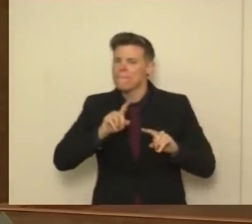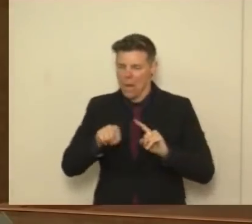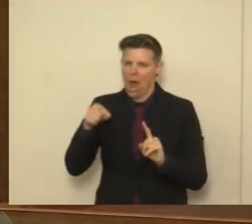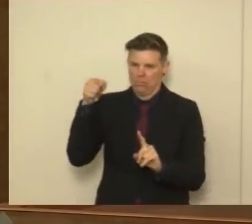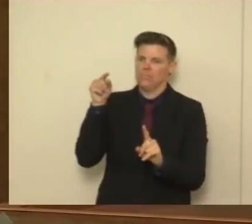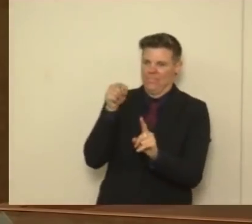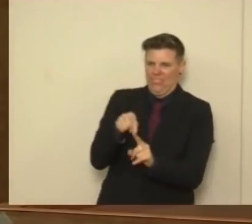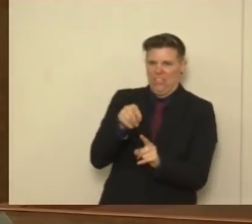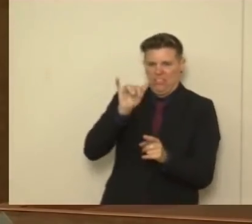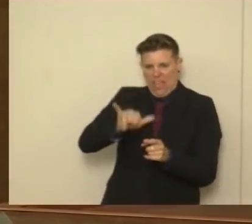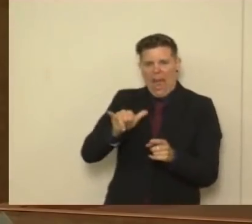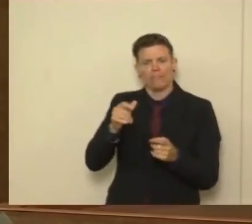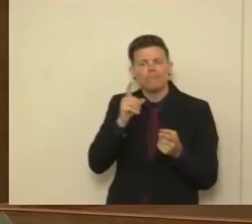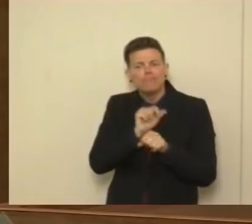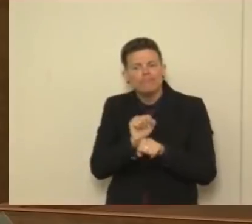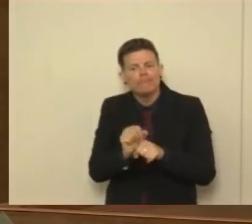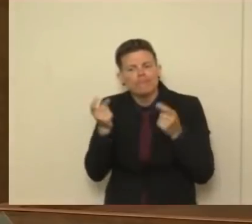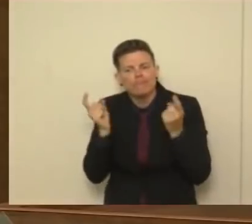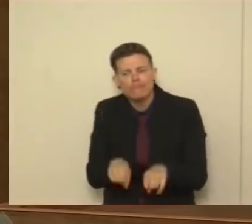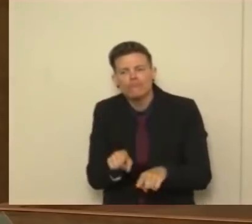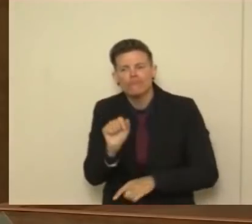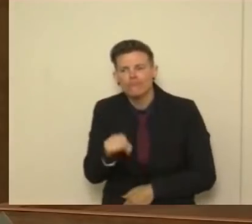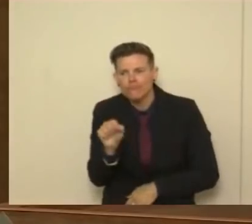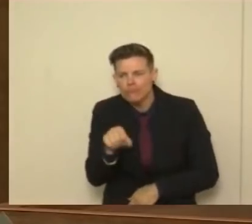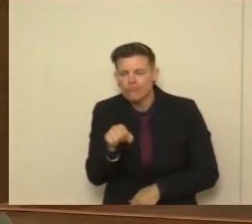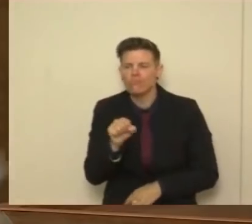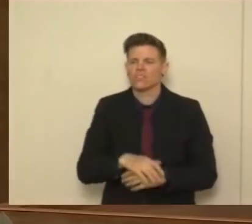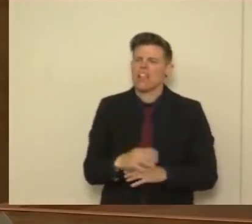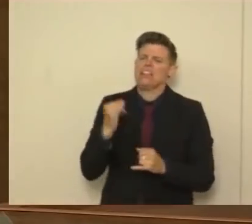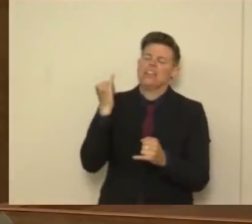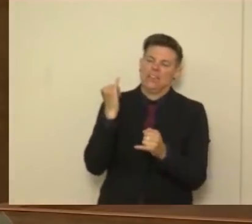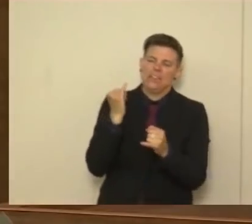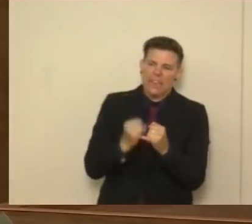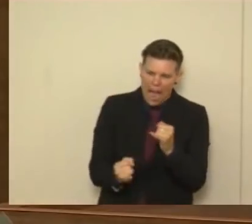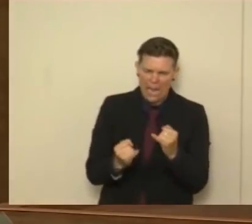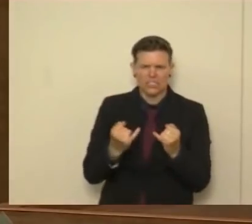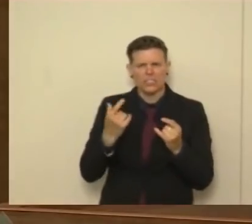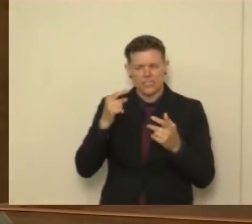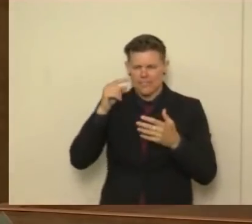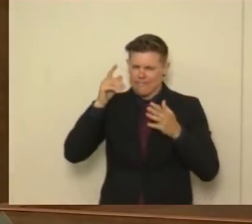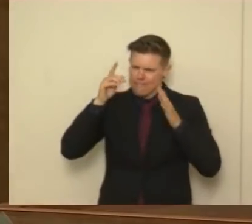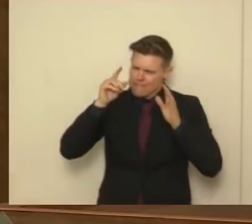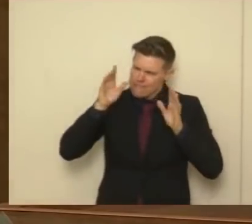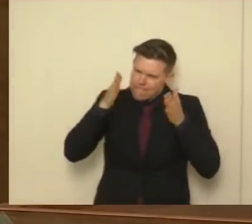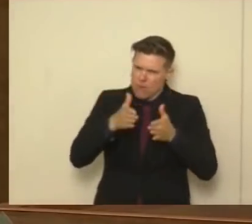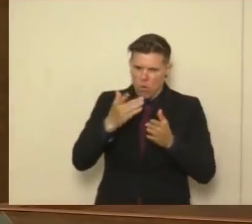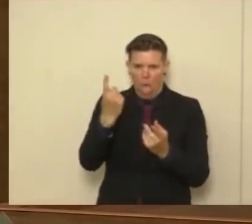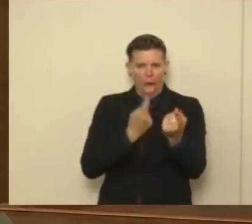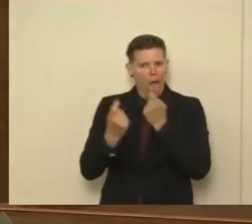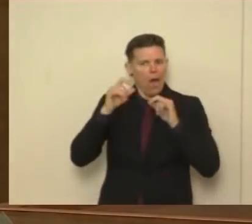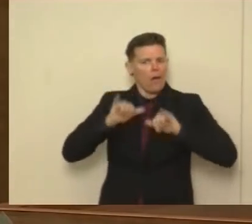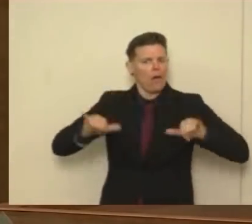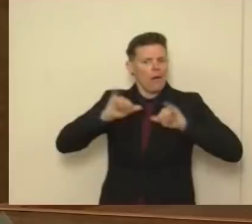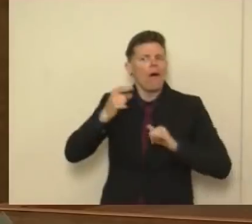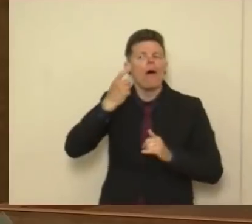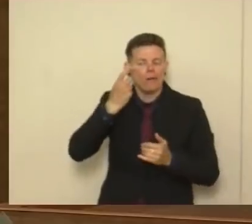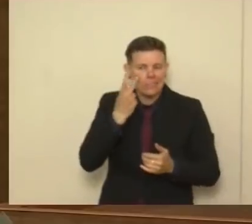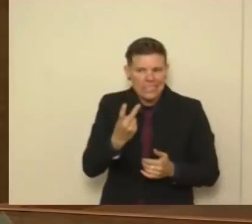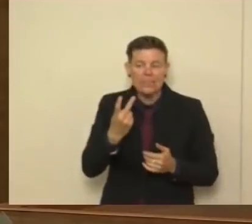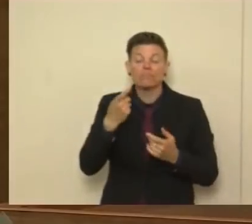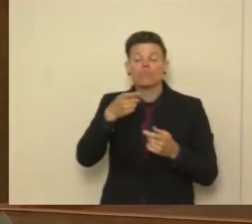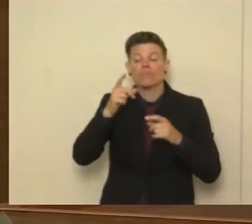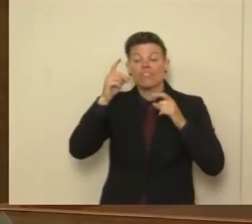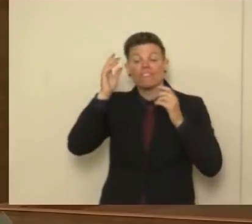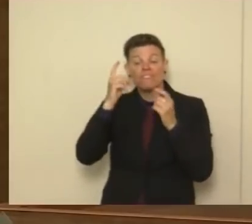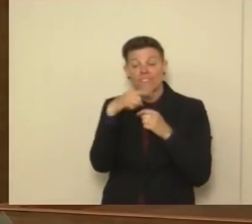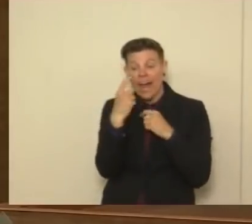so, and then the last thing I wanted to do, because there have been lots of questions about this, face masks, is just, you know, there's a